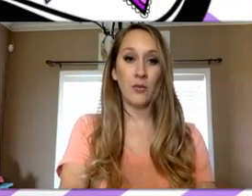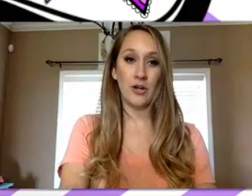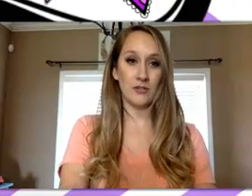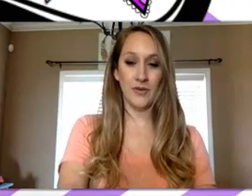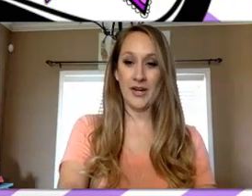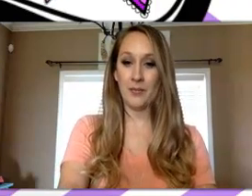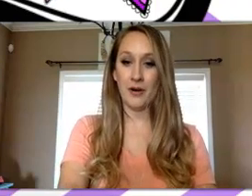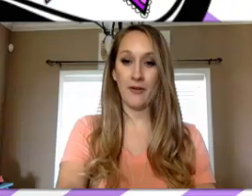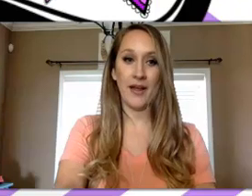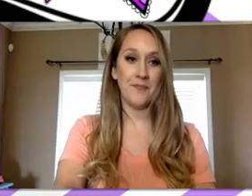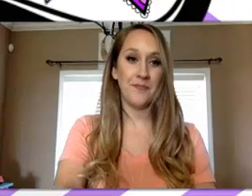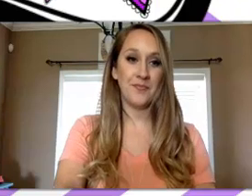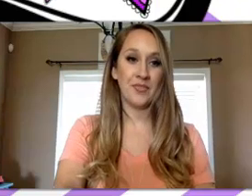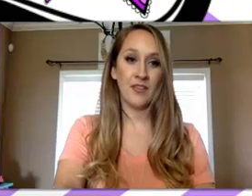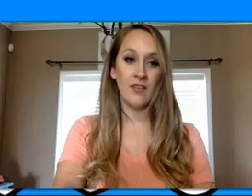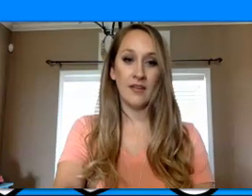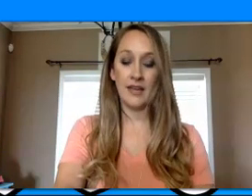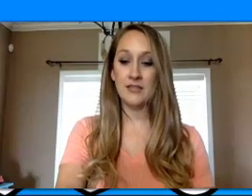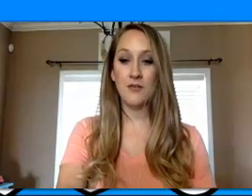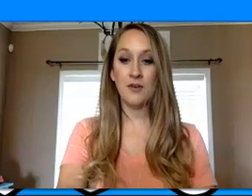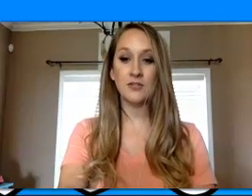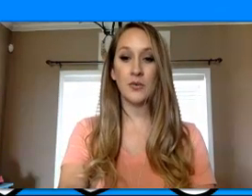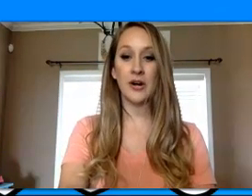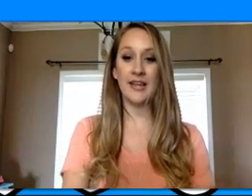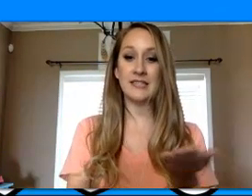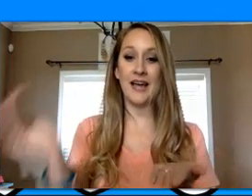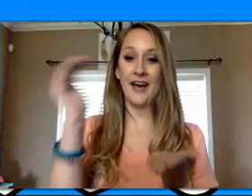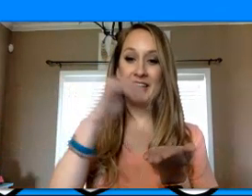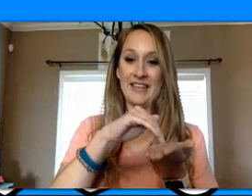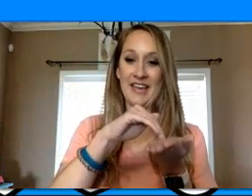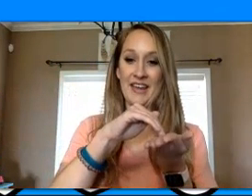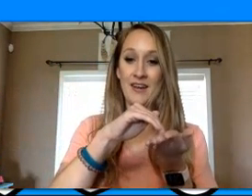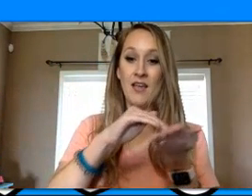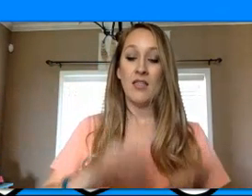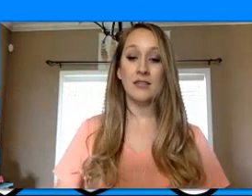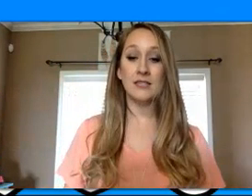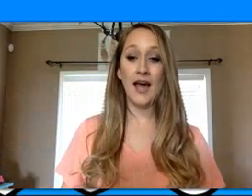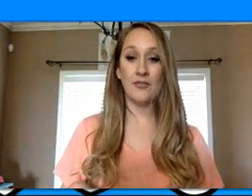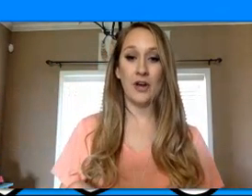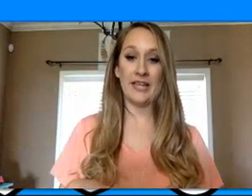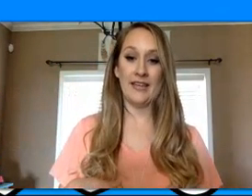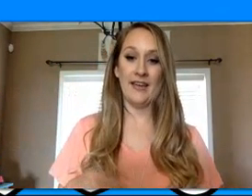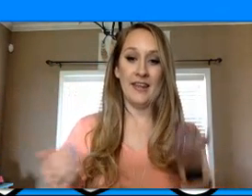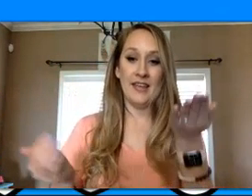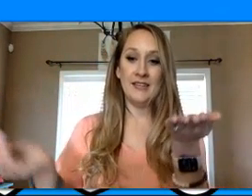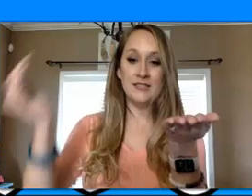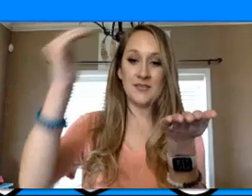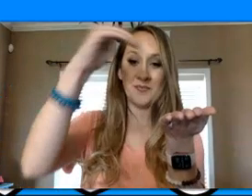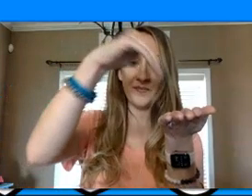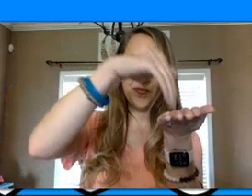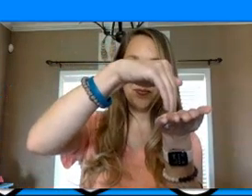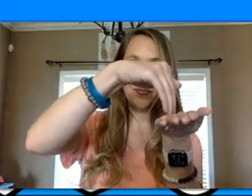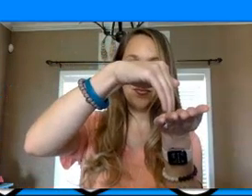of our Wonders reading program. Okay, so the first word is again. The sign for again